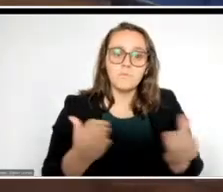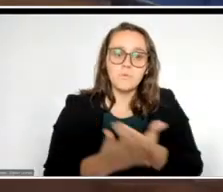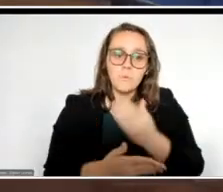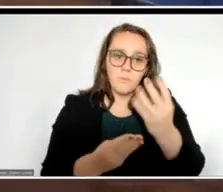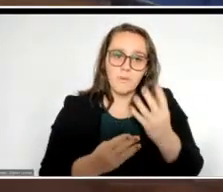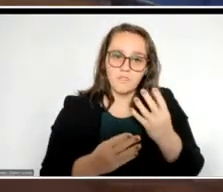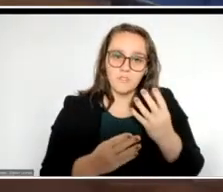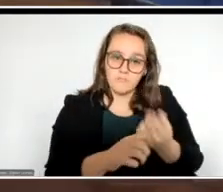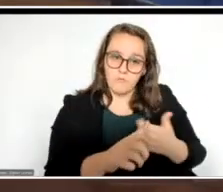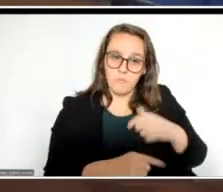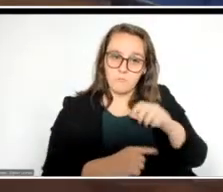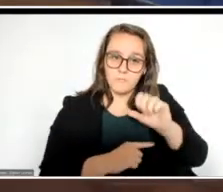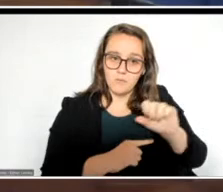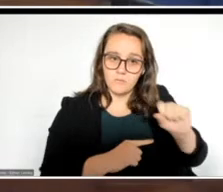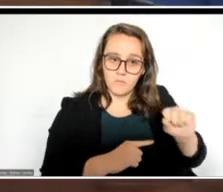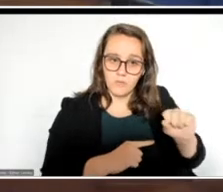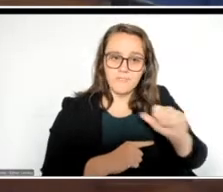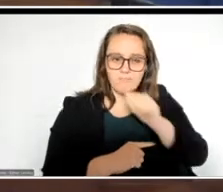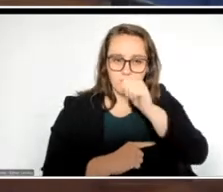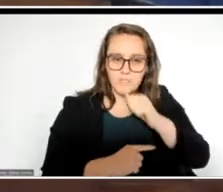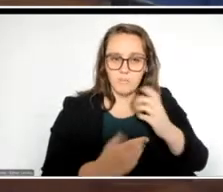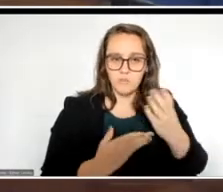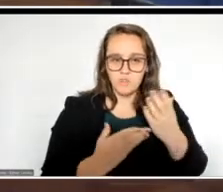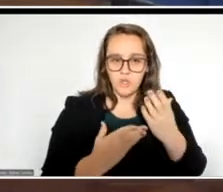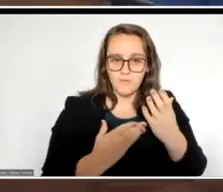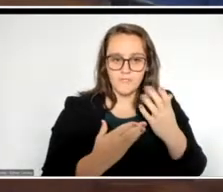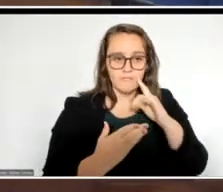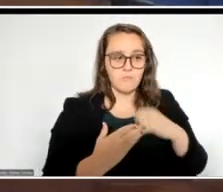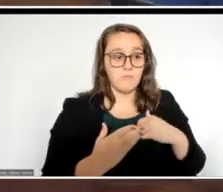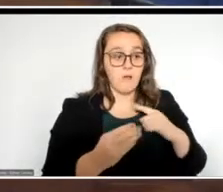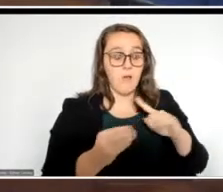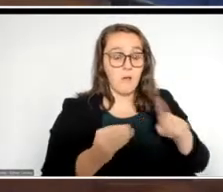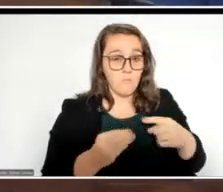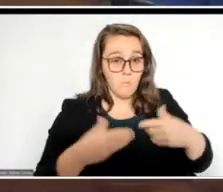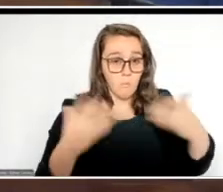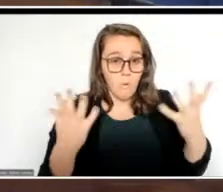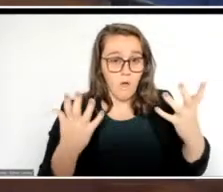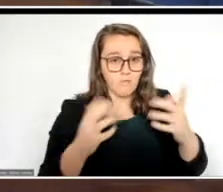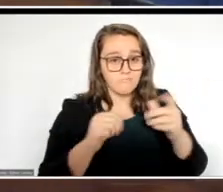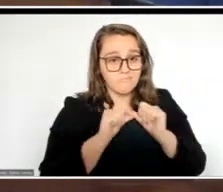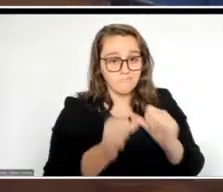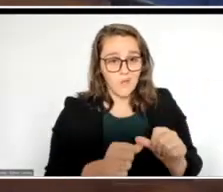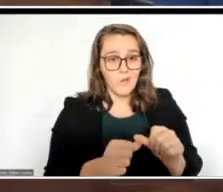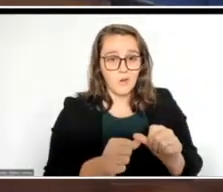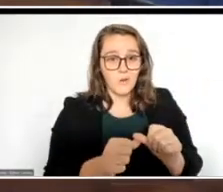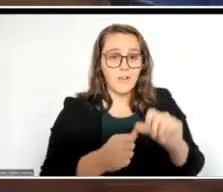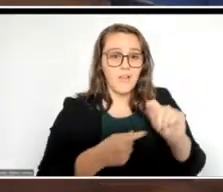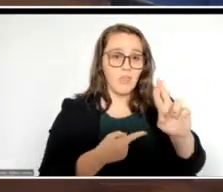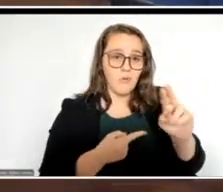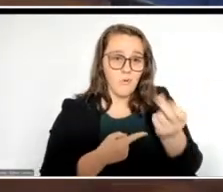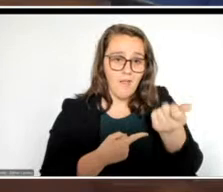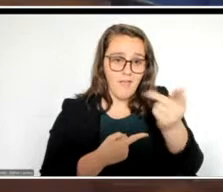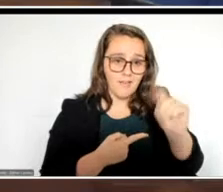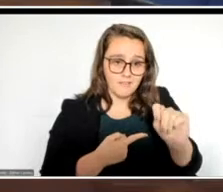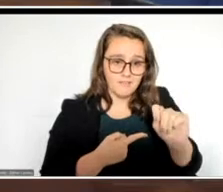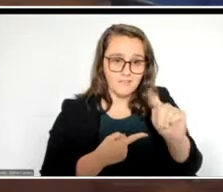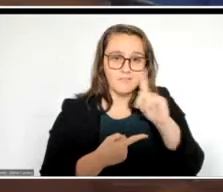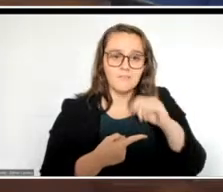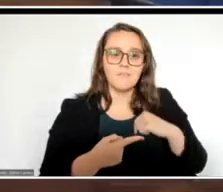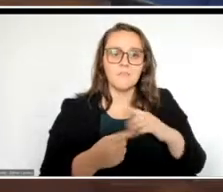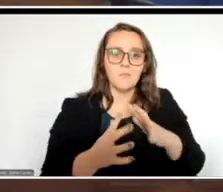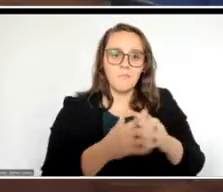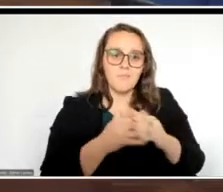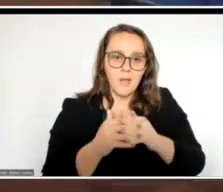the ongoing threat to American democracy. Today's proceeding will also be grounded in the